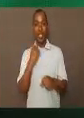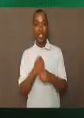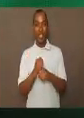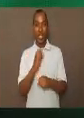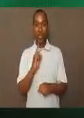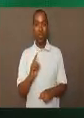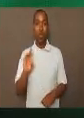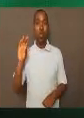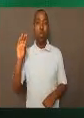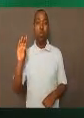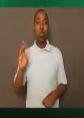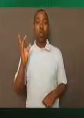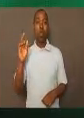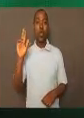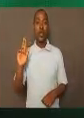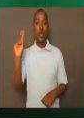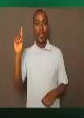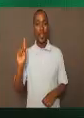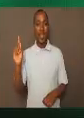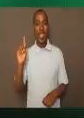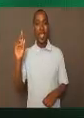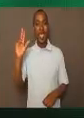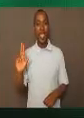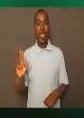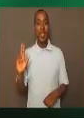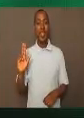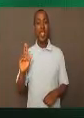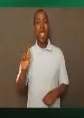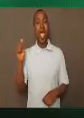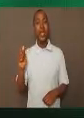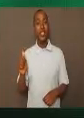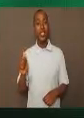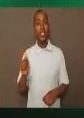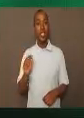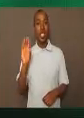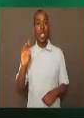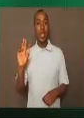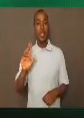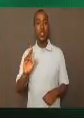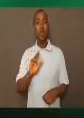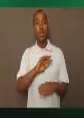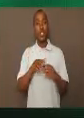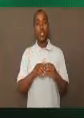coronary arteries supply the cardiac muscle with blood.